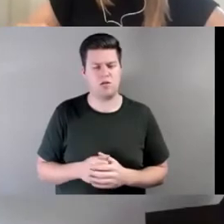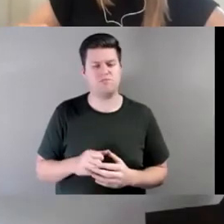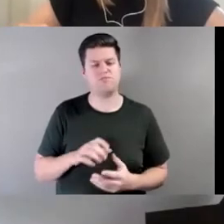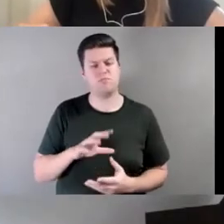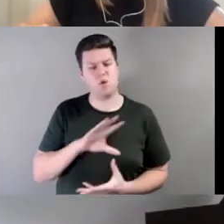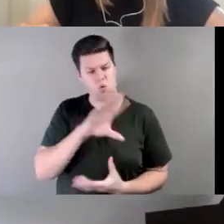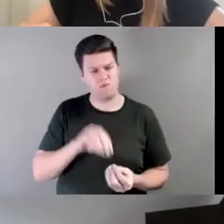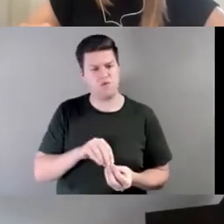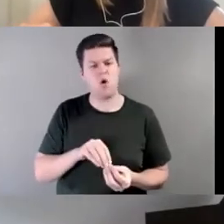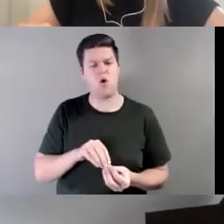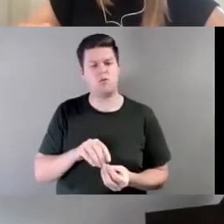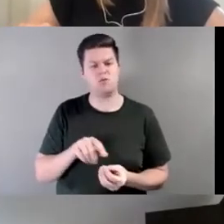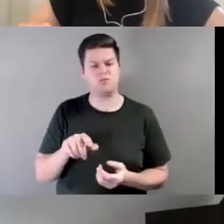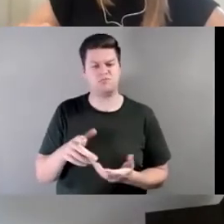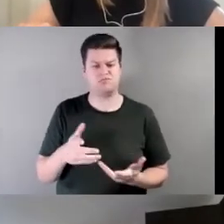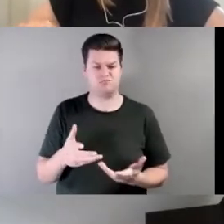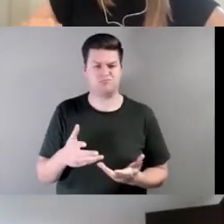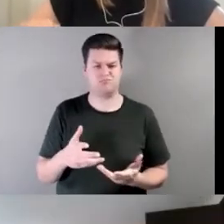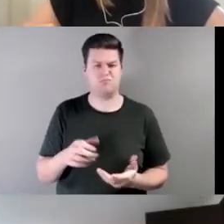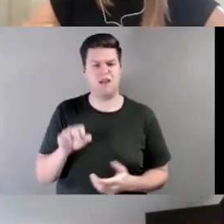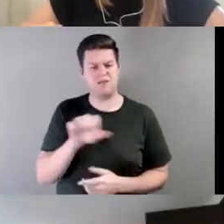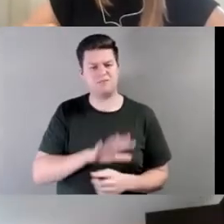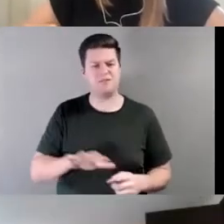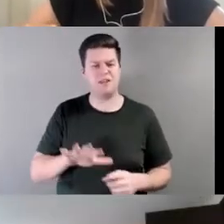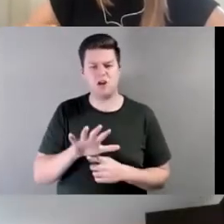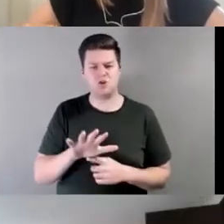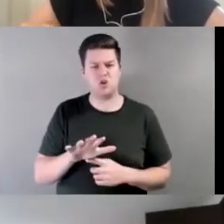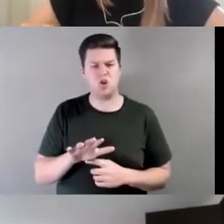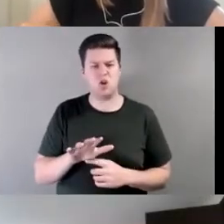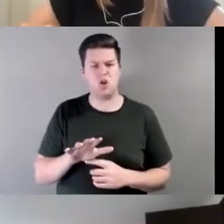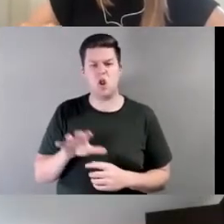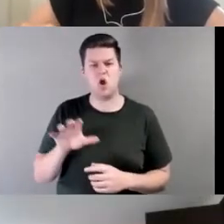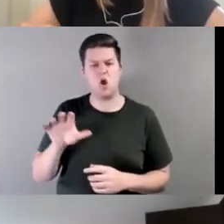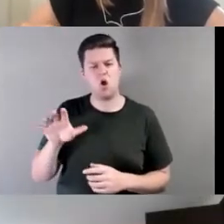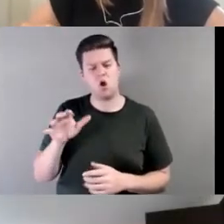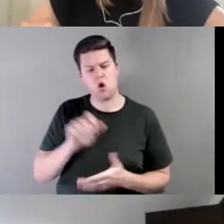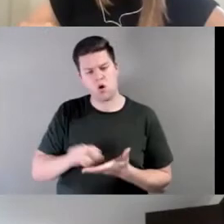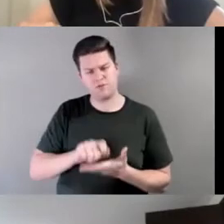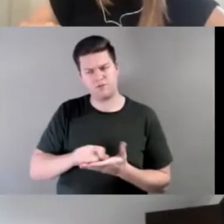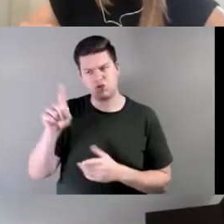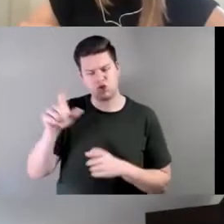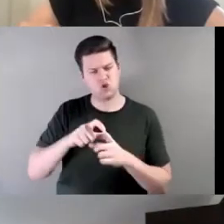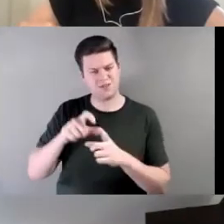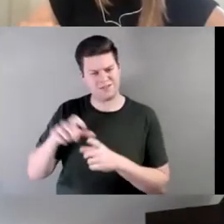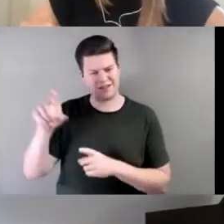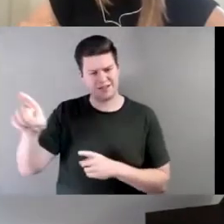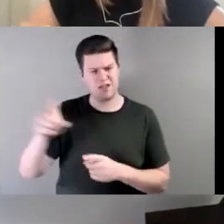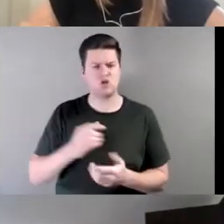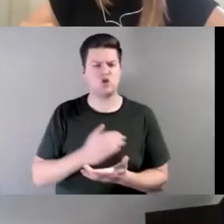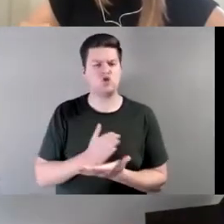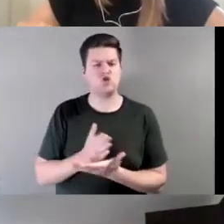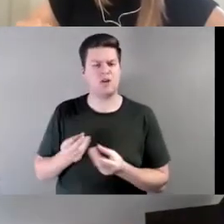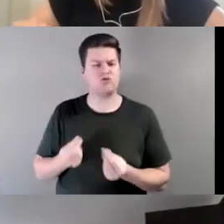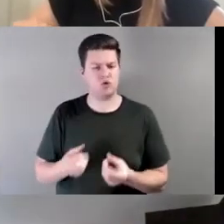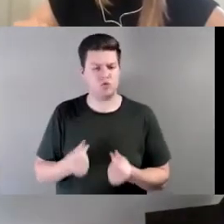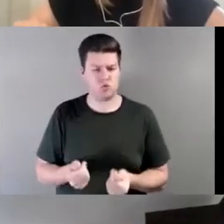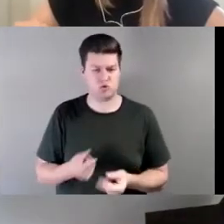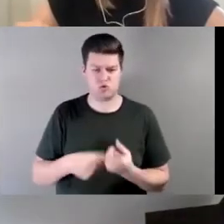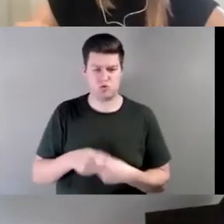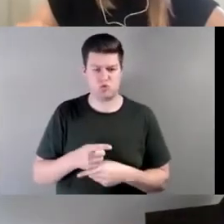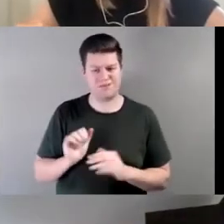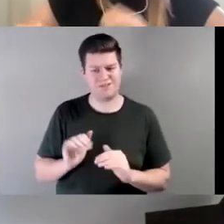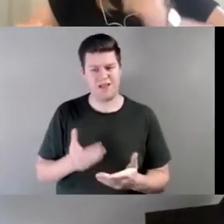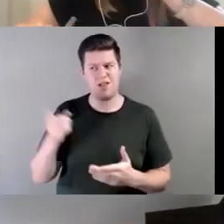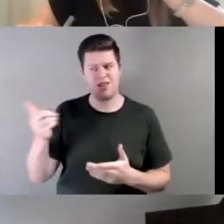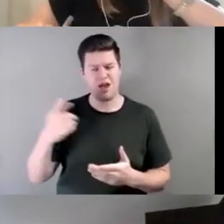National Entitlement Card Programme Office in Dundee is a shared resource that delivers the service on behalf of the 32 local